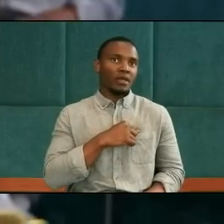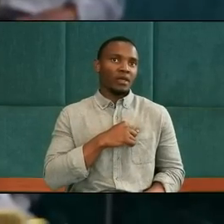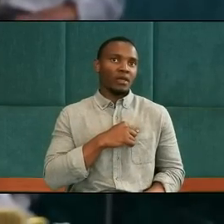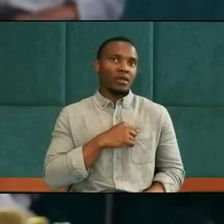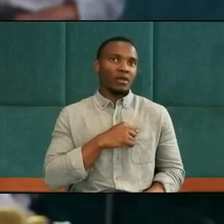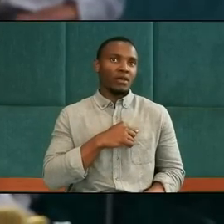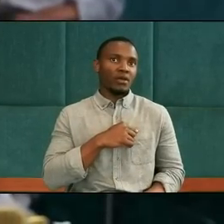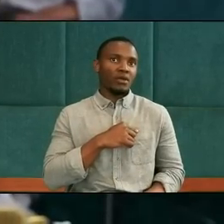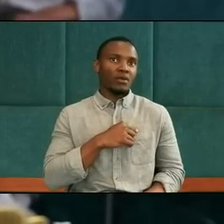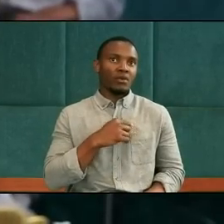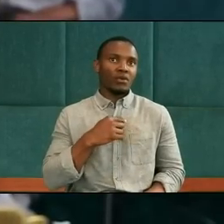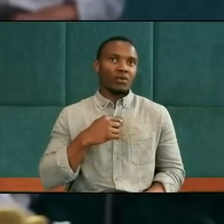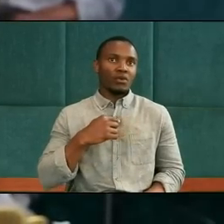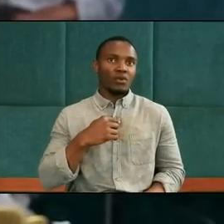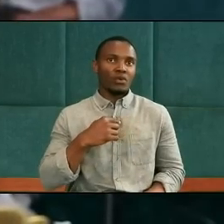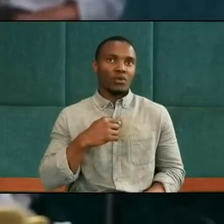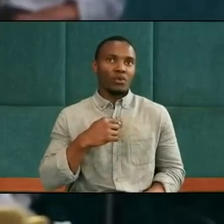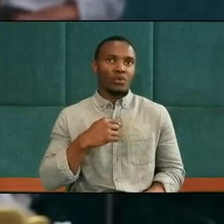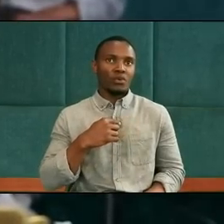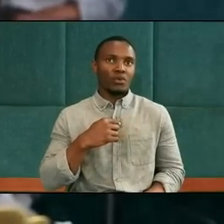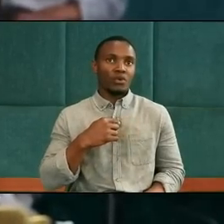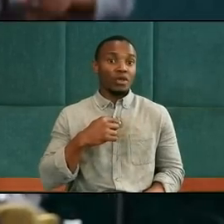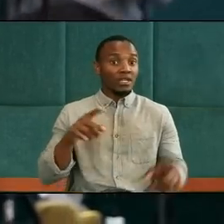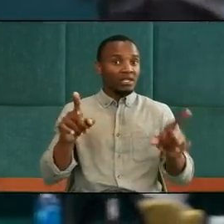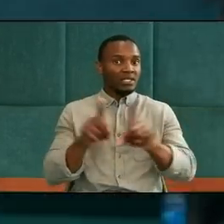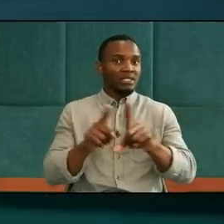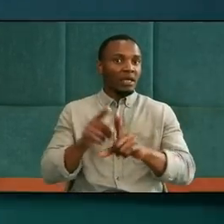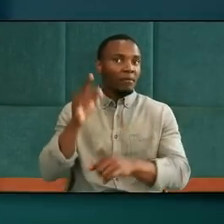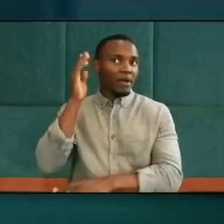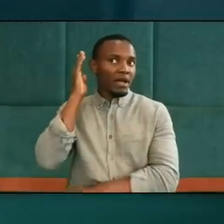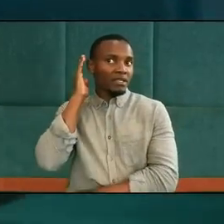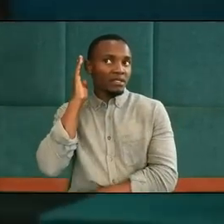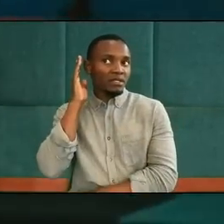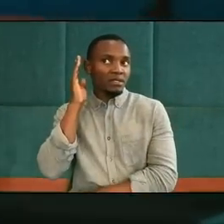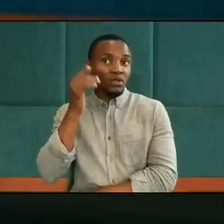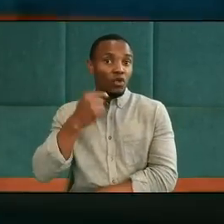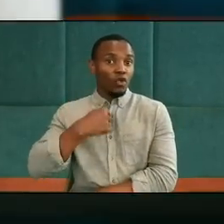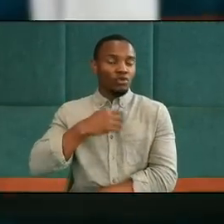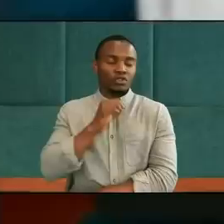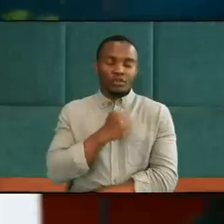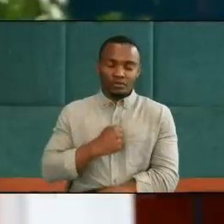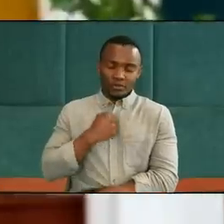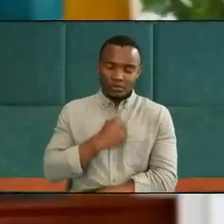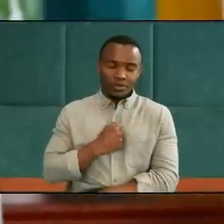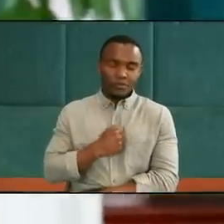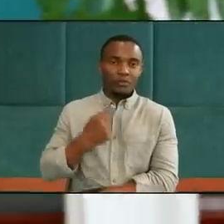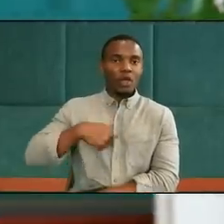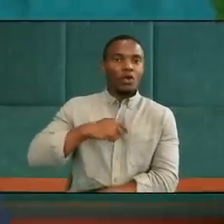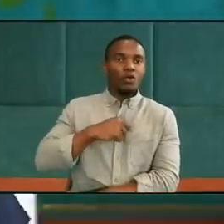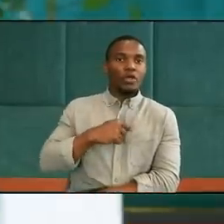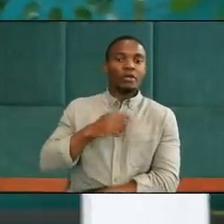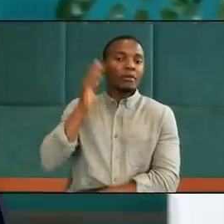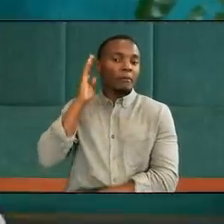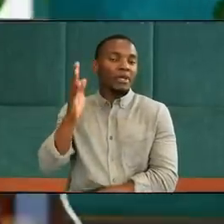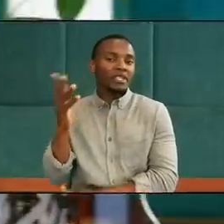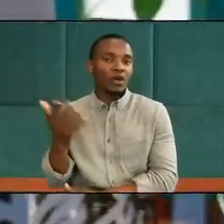We left Peter weeping in the Garden of Gethsemane.